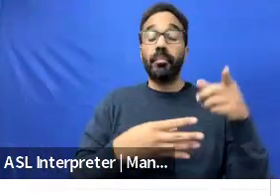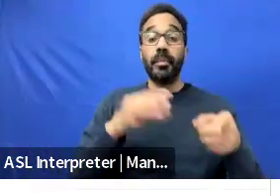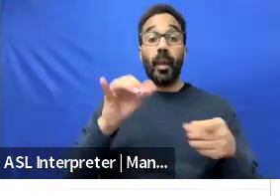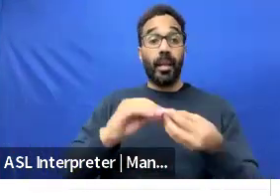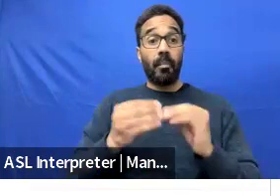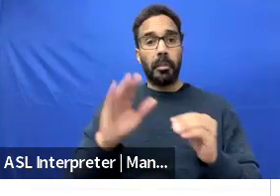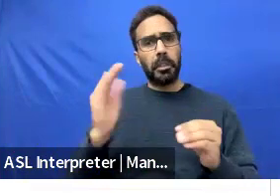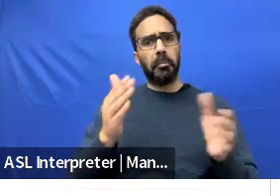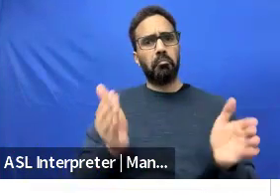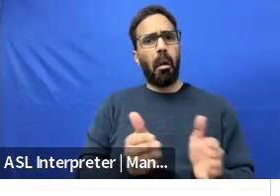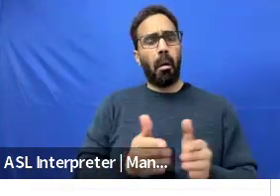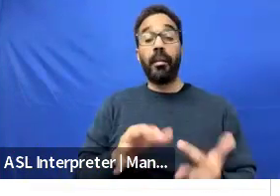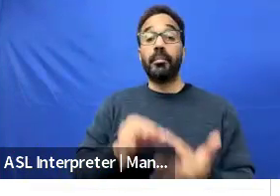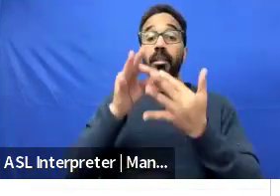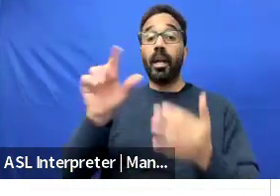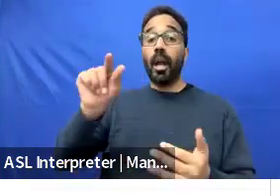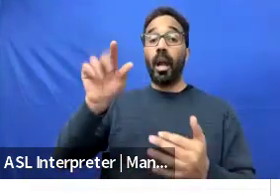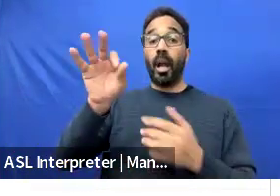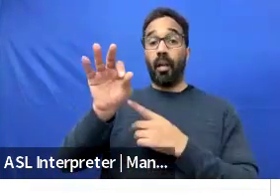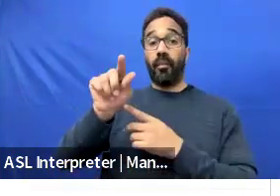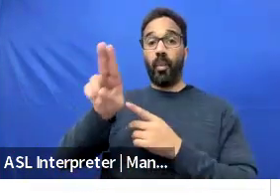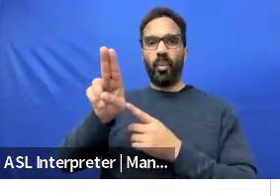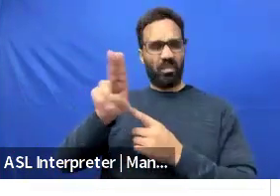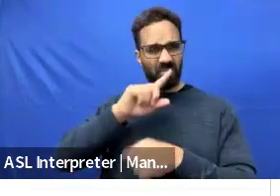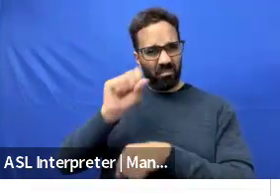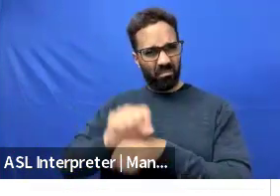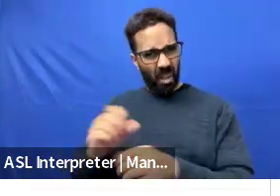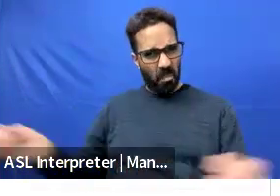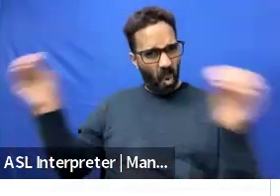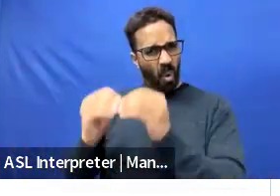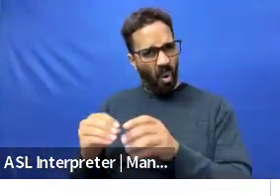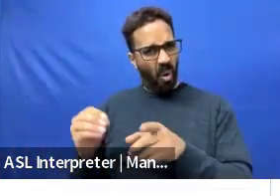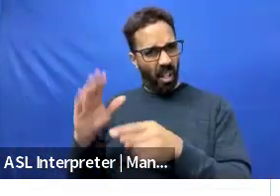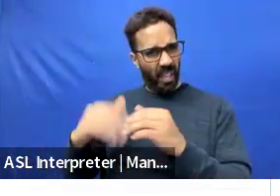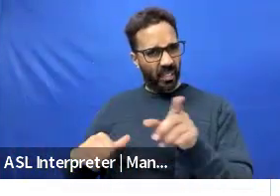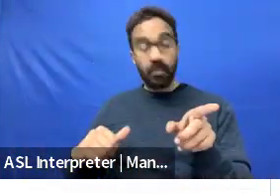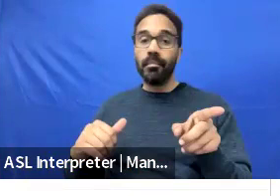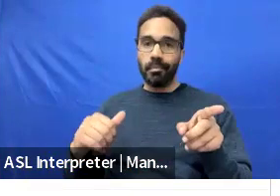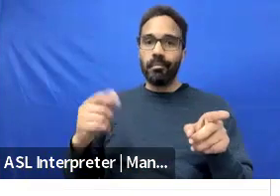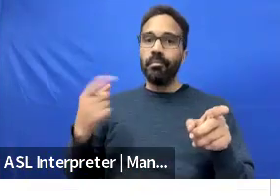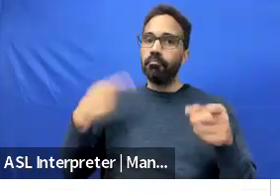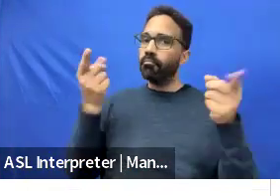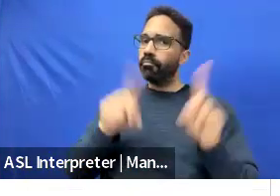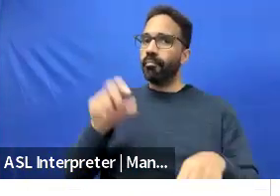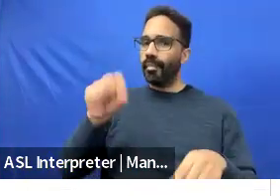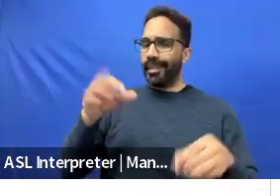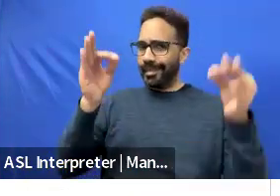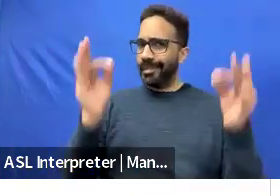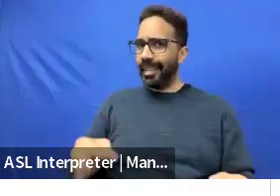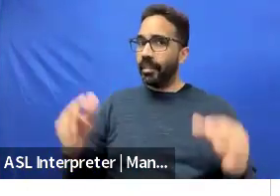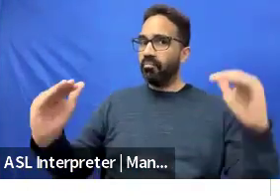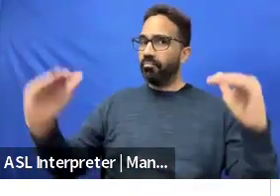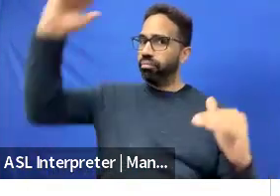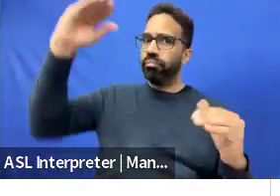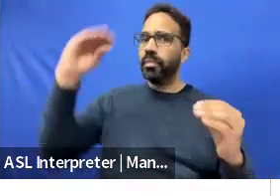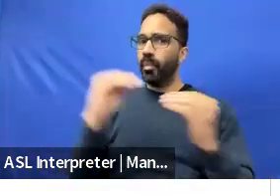at the influenza, and we may think that that's a lot higher. And I will agree with you that they are definitely higher. But again, these